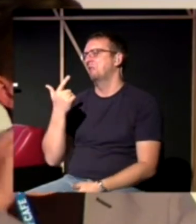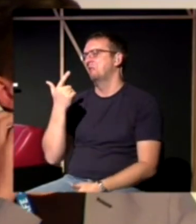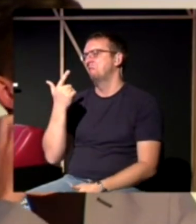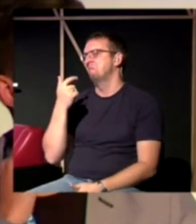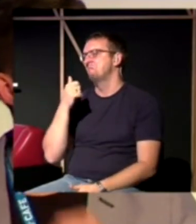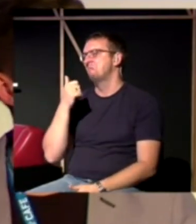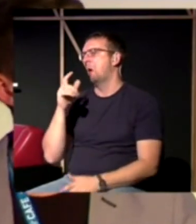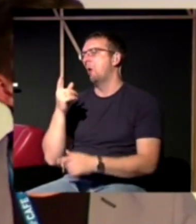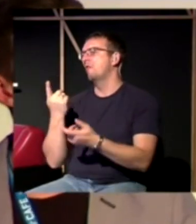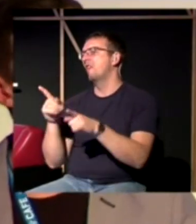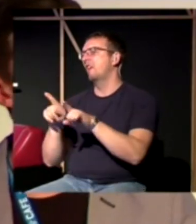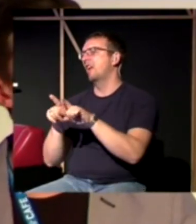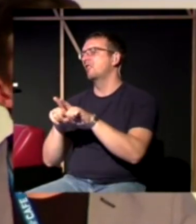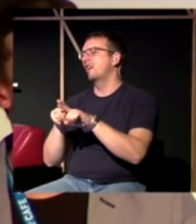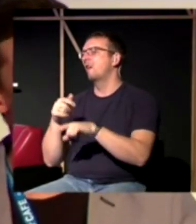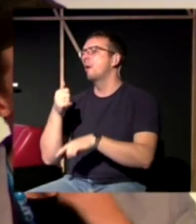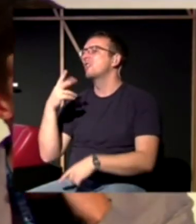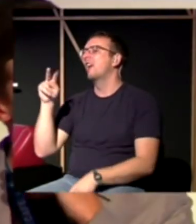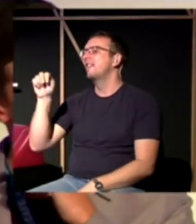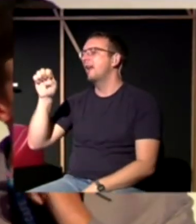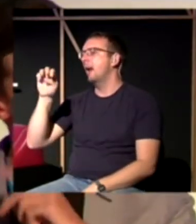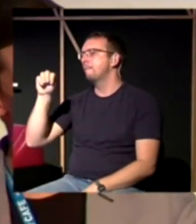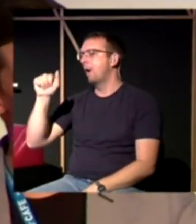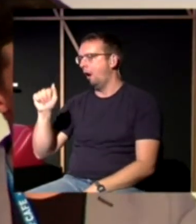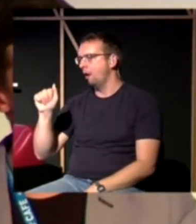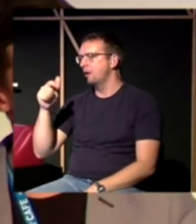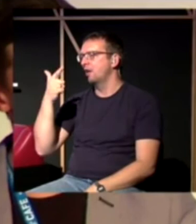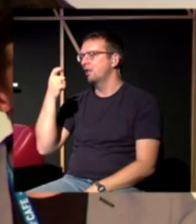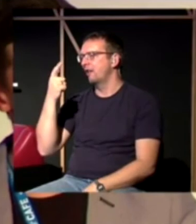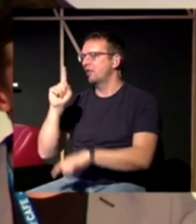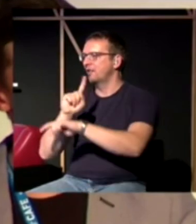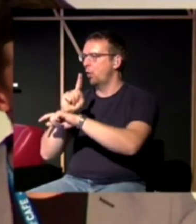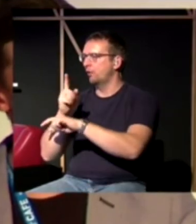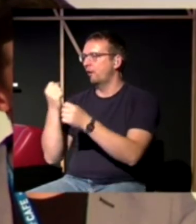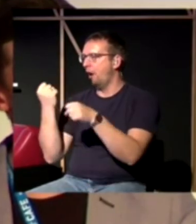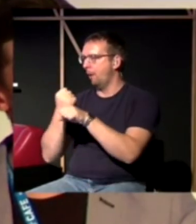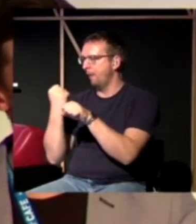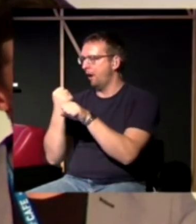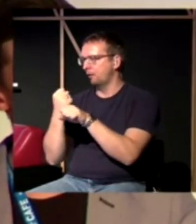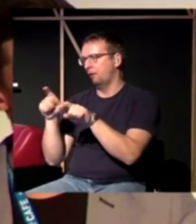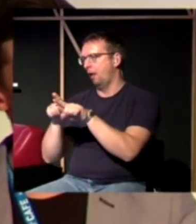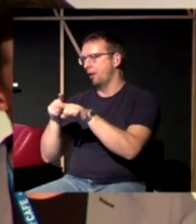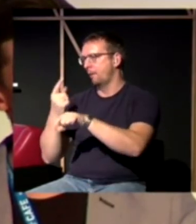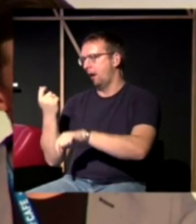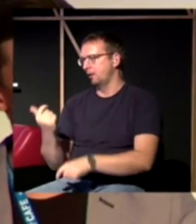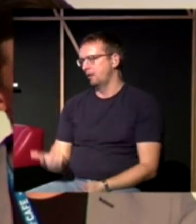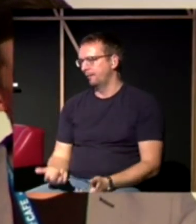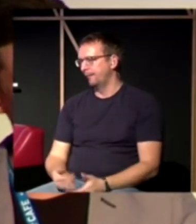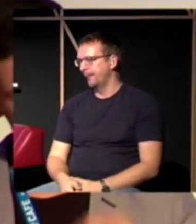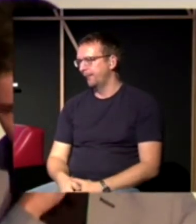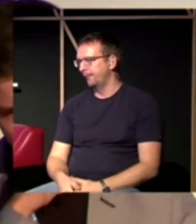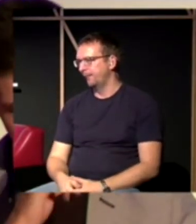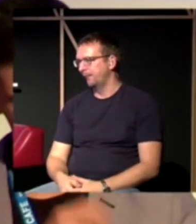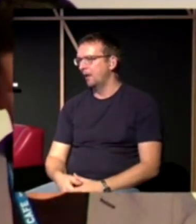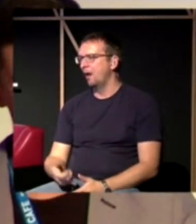about them being allowed access to the media room because that would mean more food. Seriously. That is